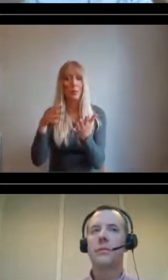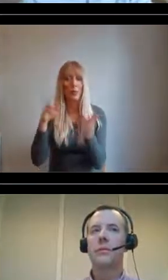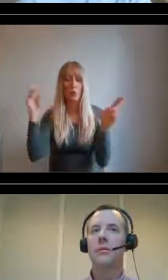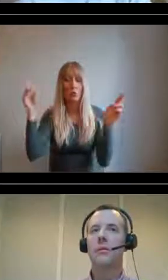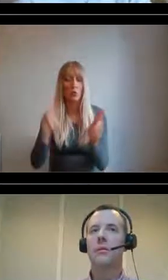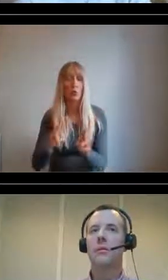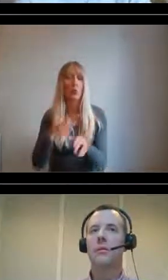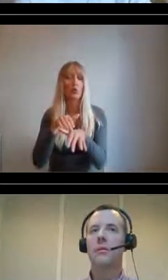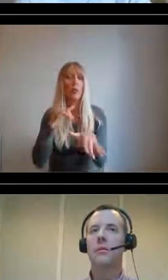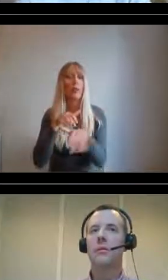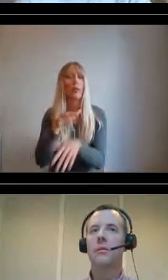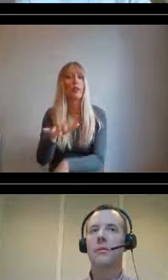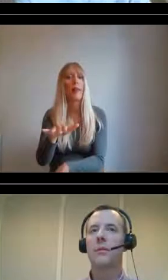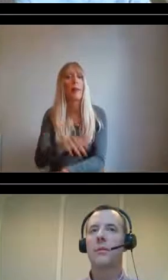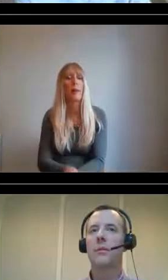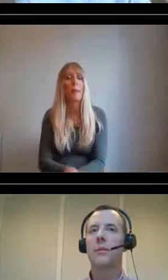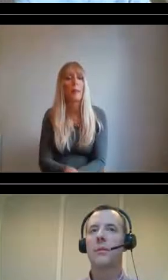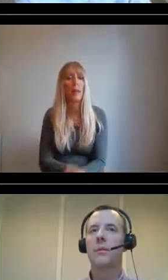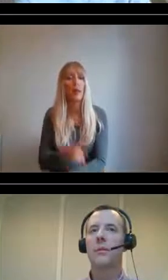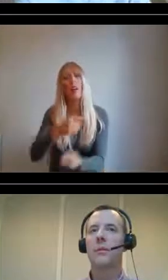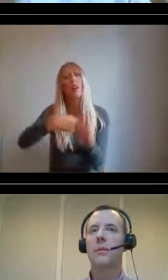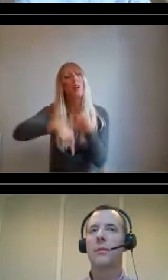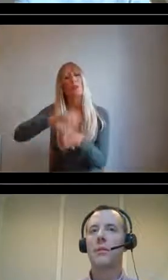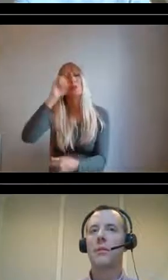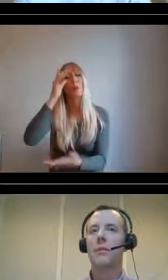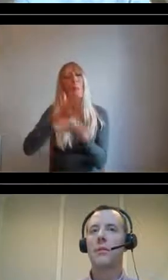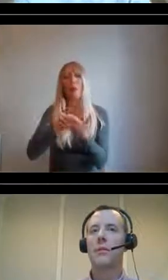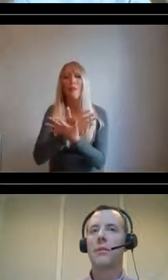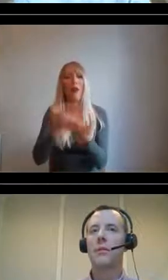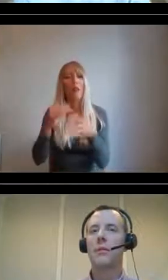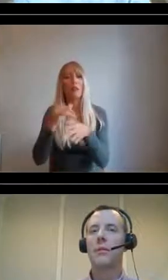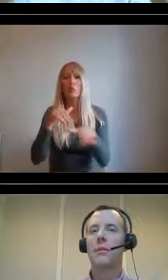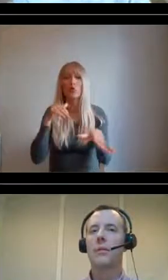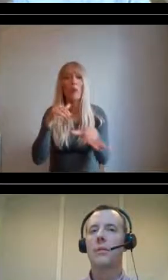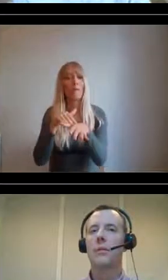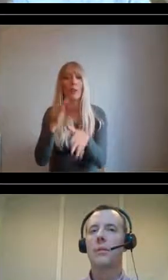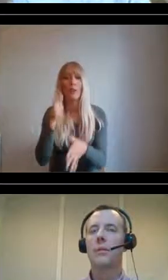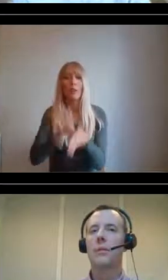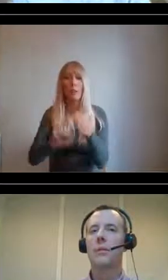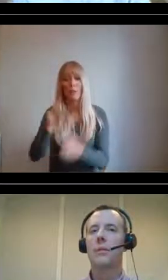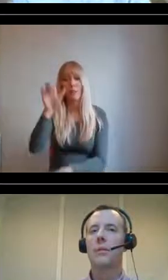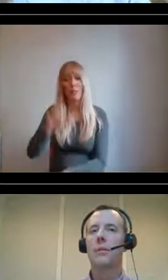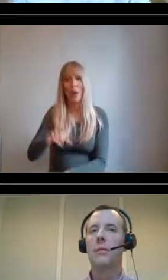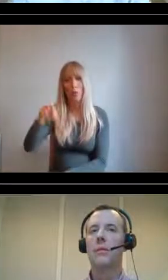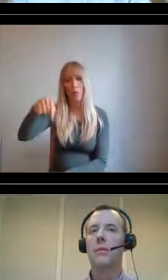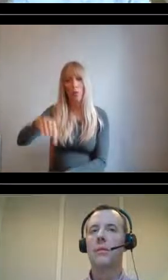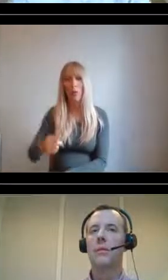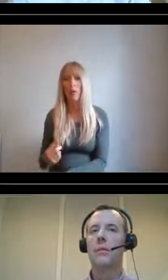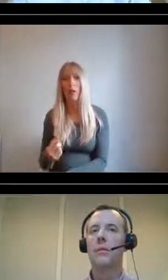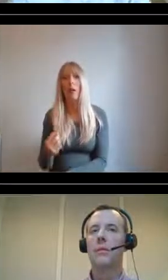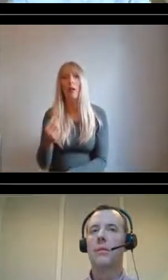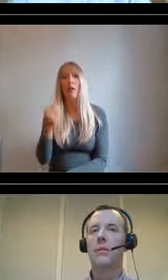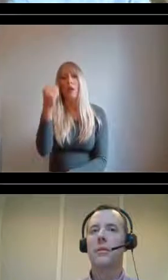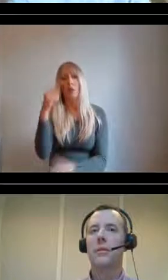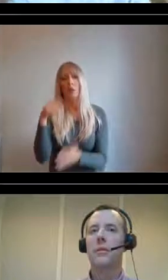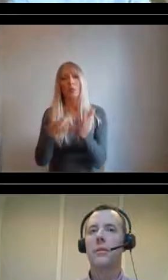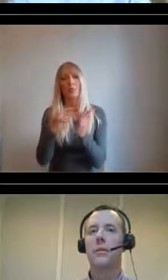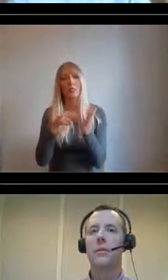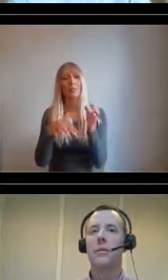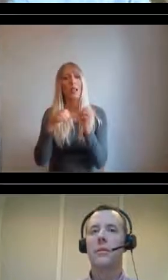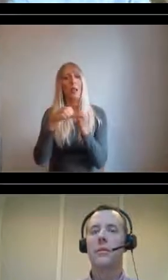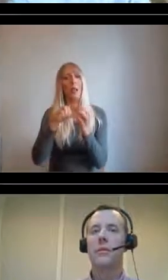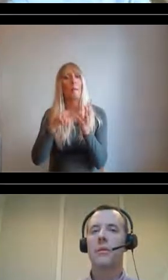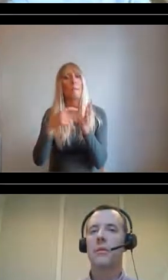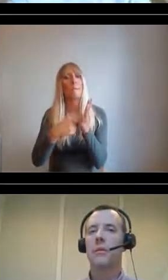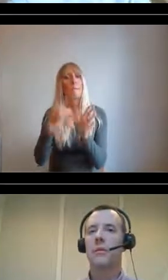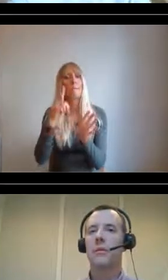that we don't believe there is an awful lot of traffic coming from the south to go to Tilbury, but that traffic